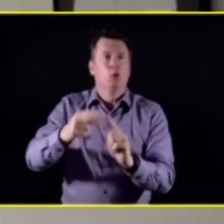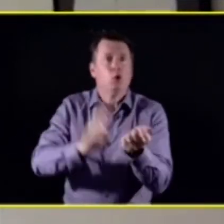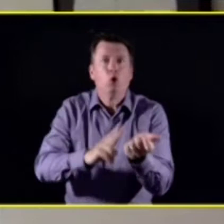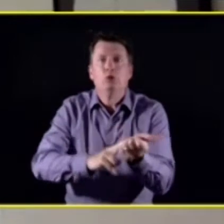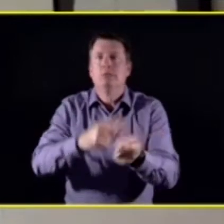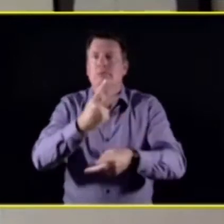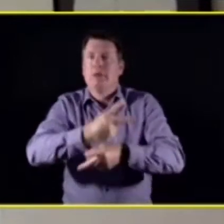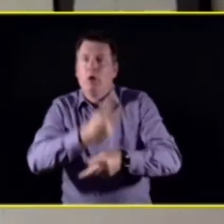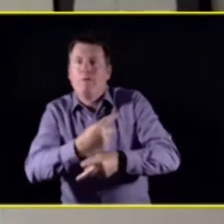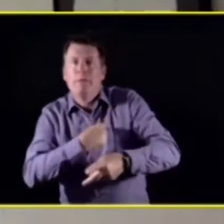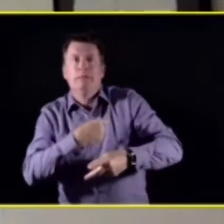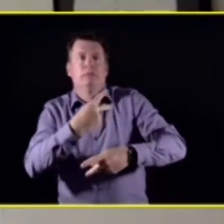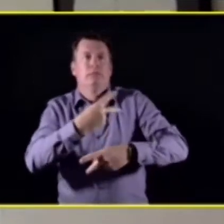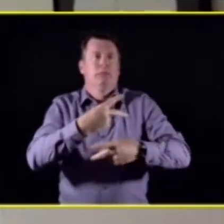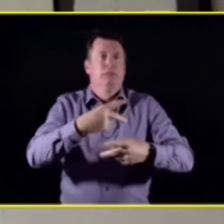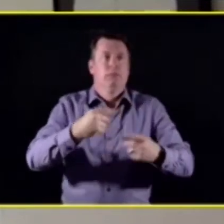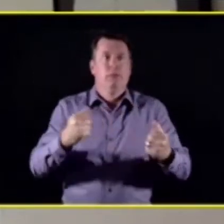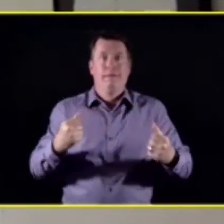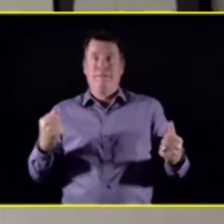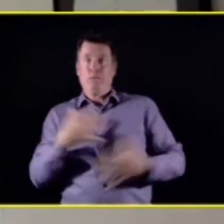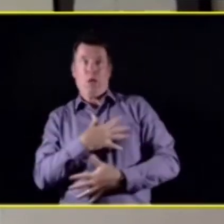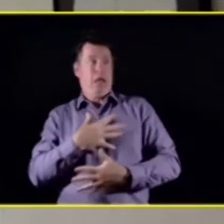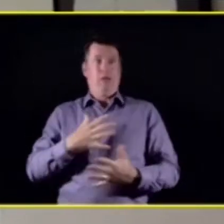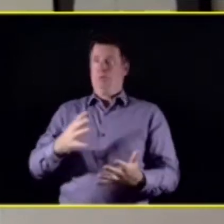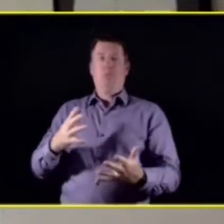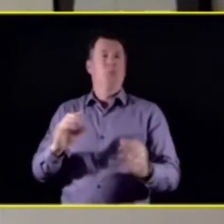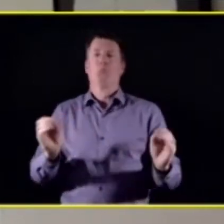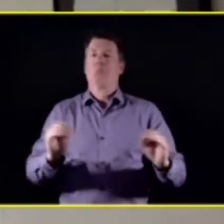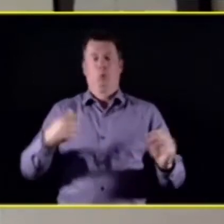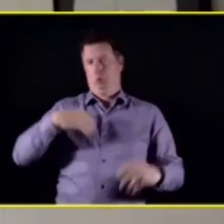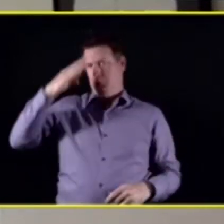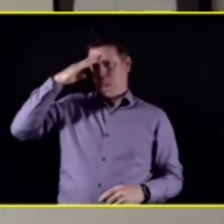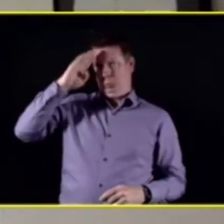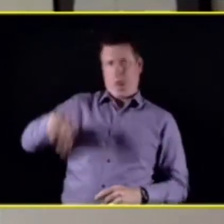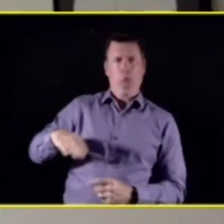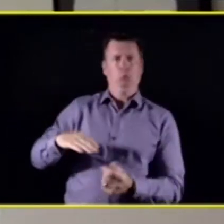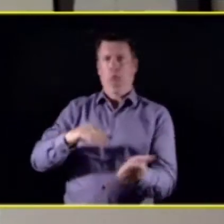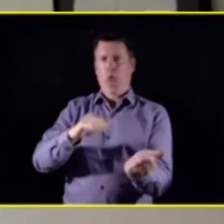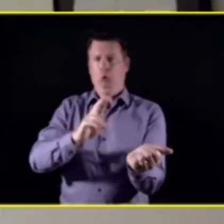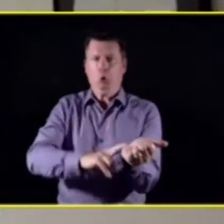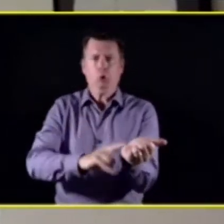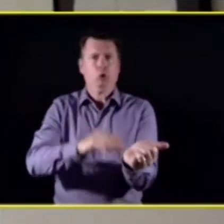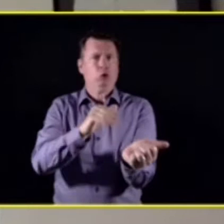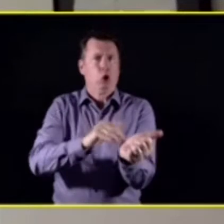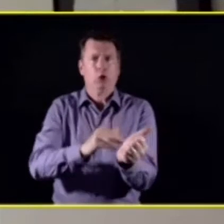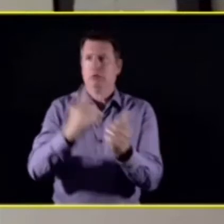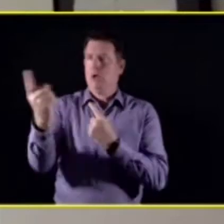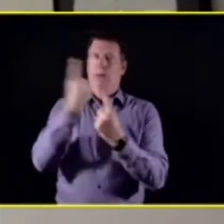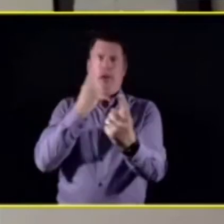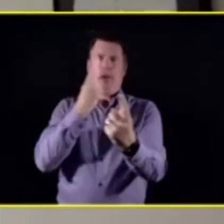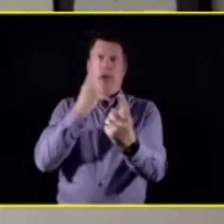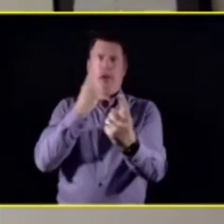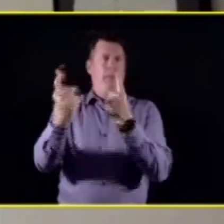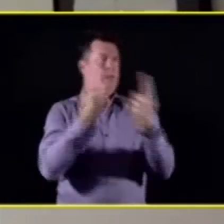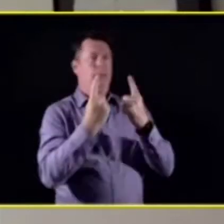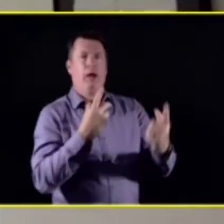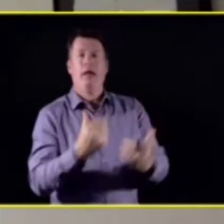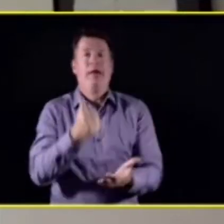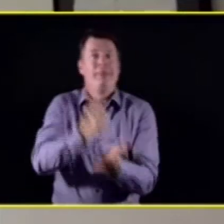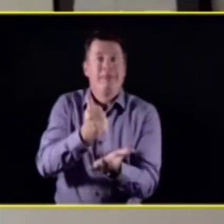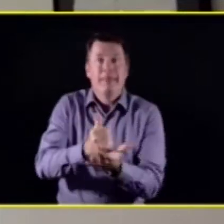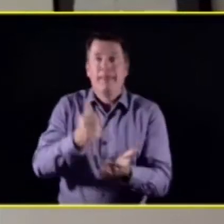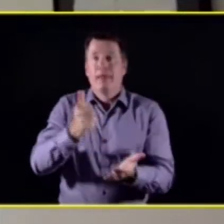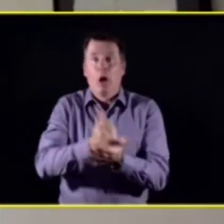care from nursing, doctors. I received therapy later in my stay.